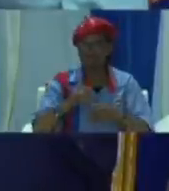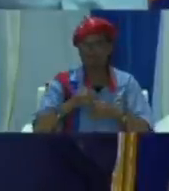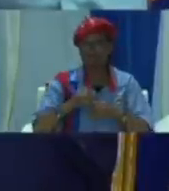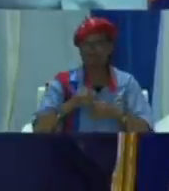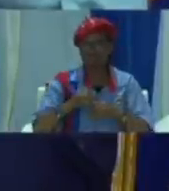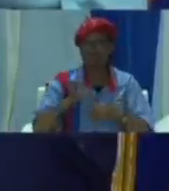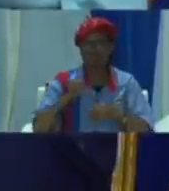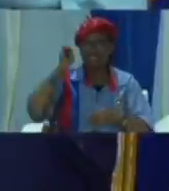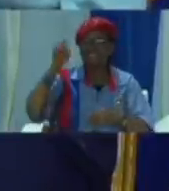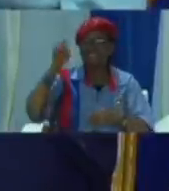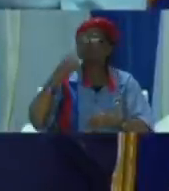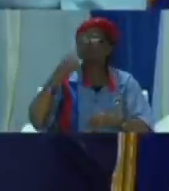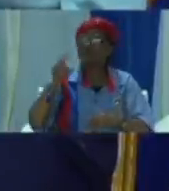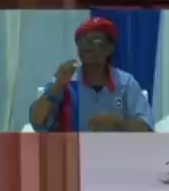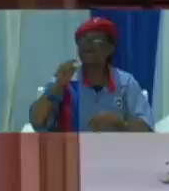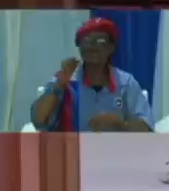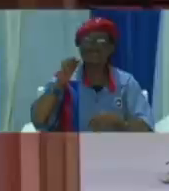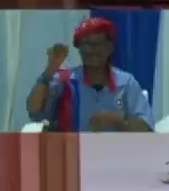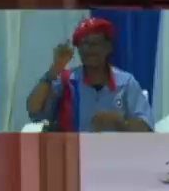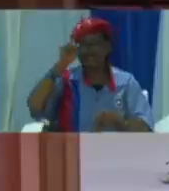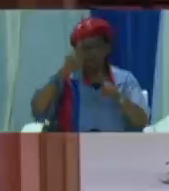the brother,